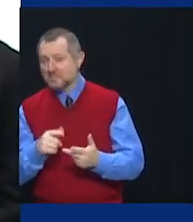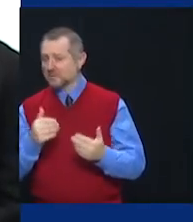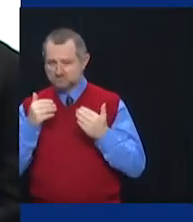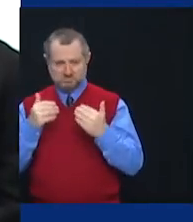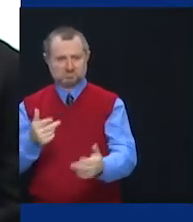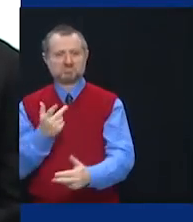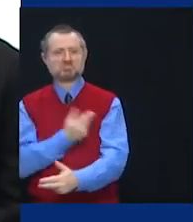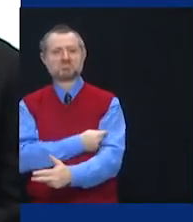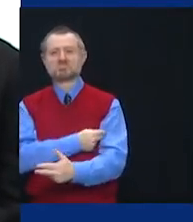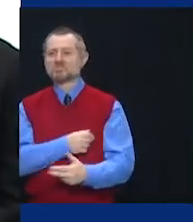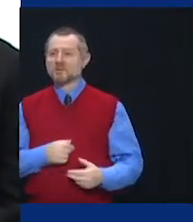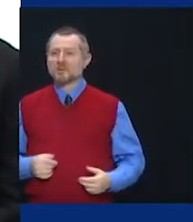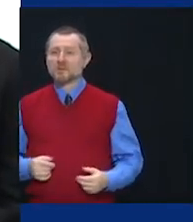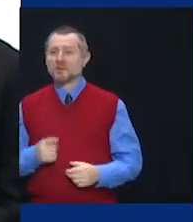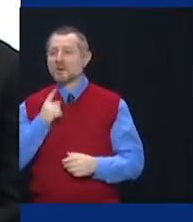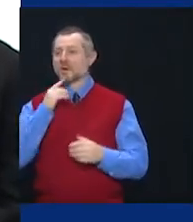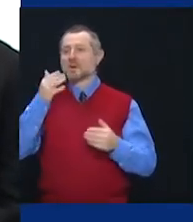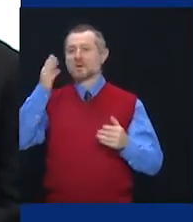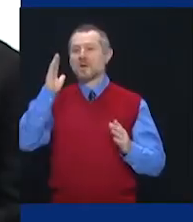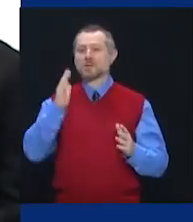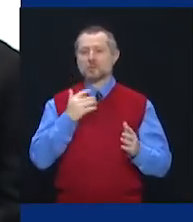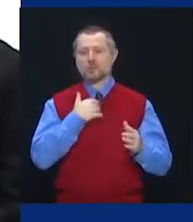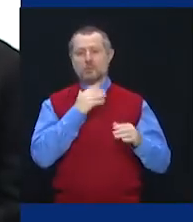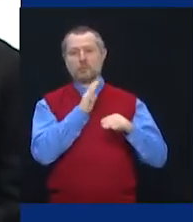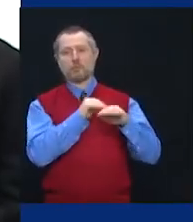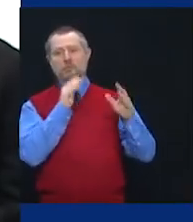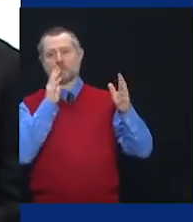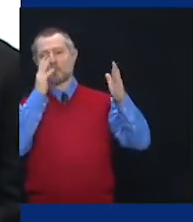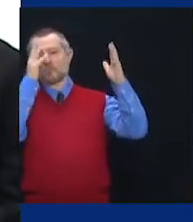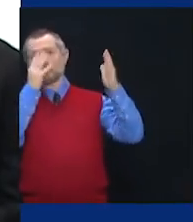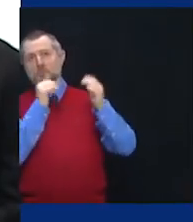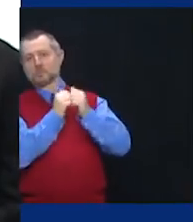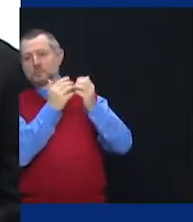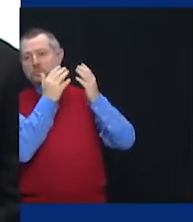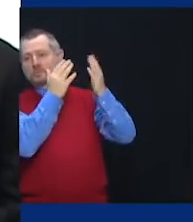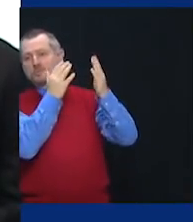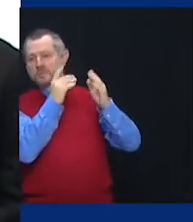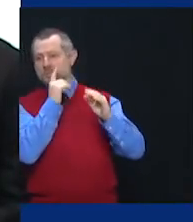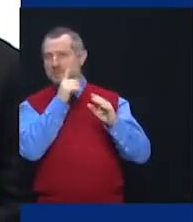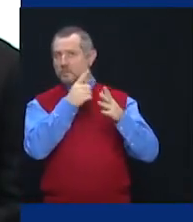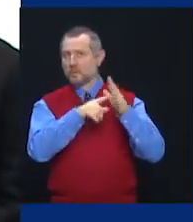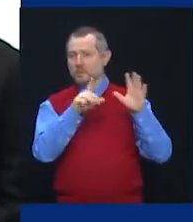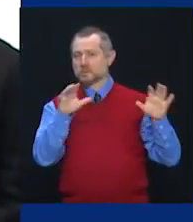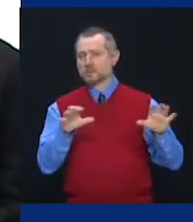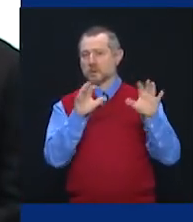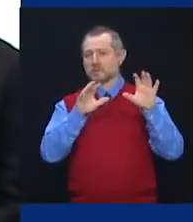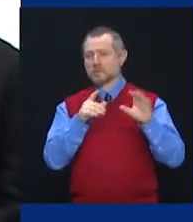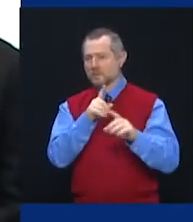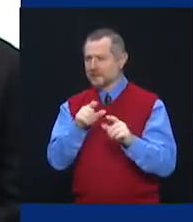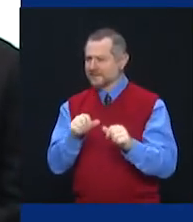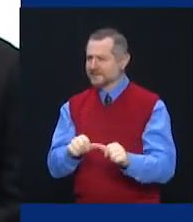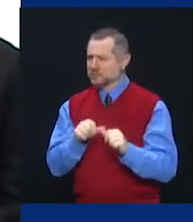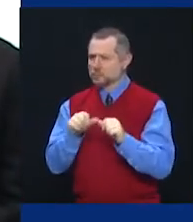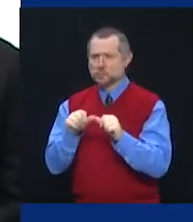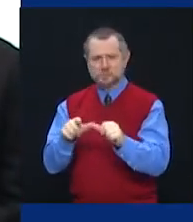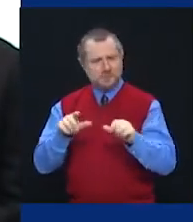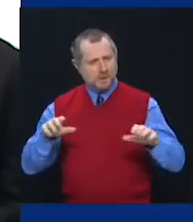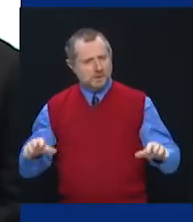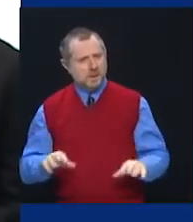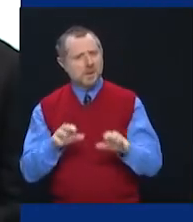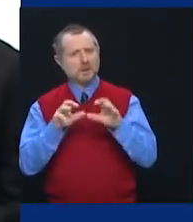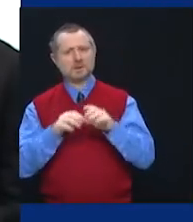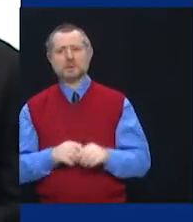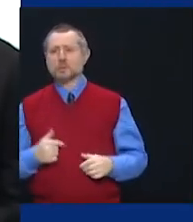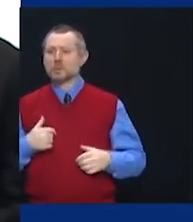To God be the glory for the great things that he has done and what he continues to do. Now we